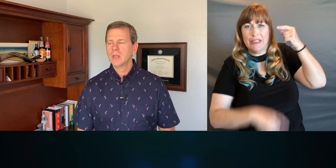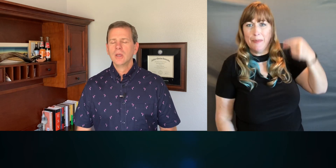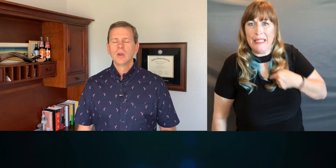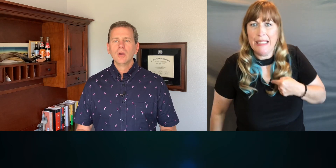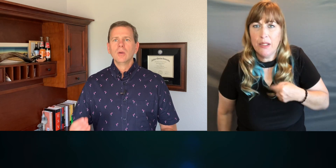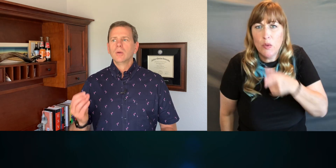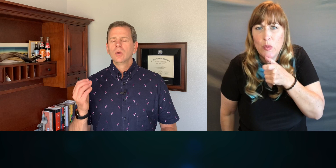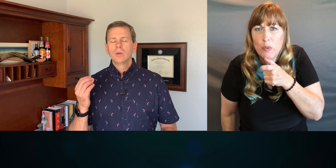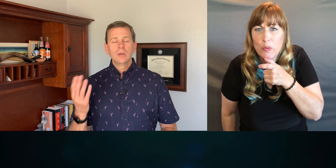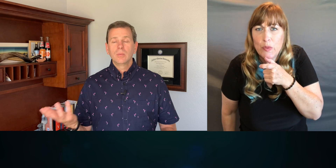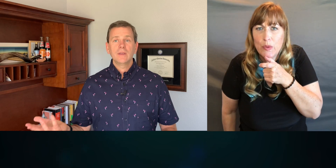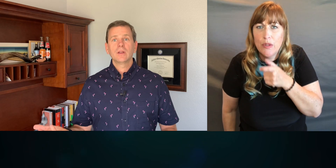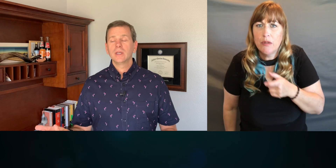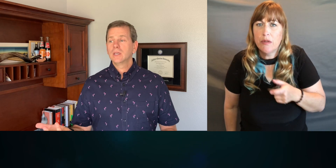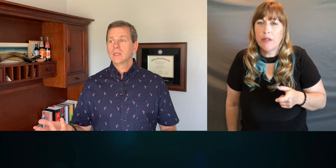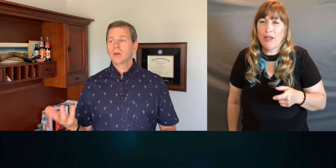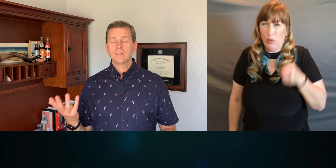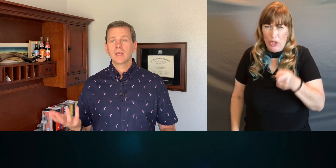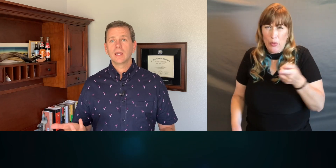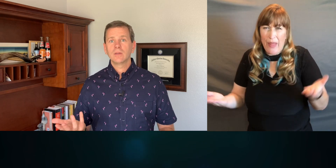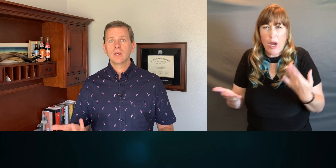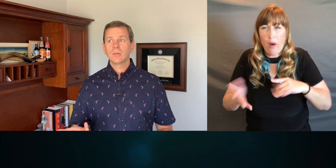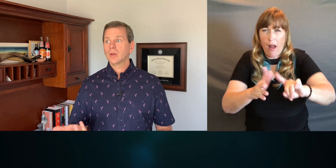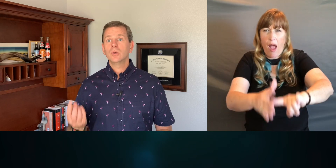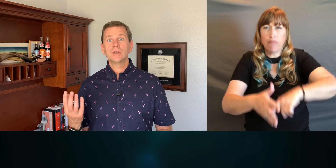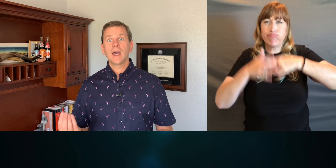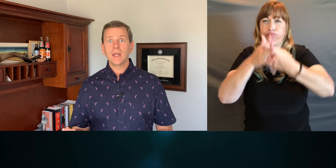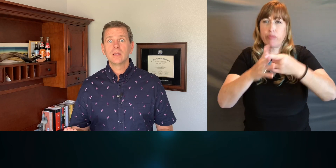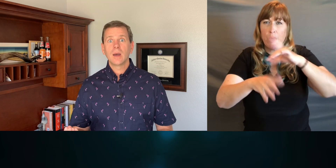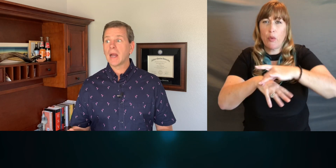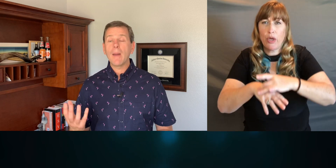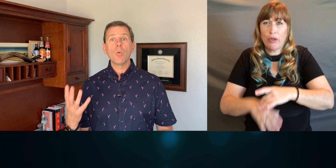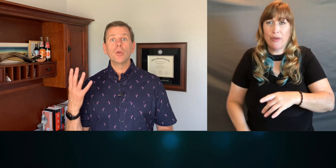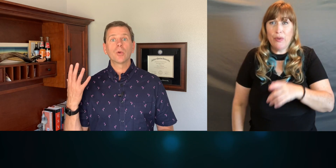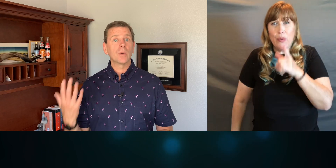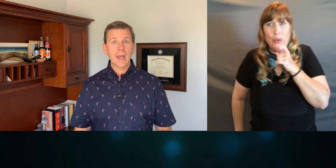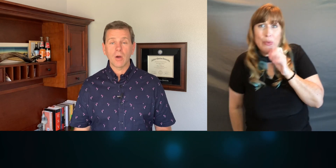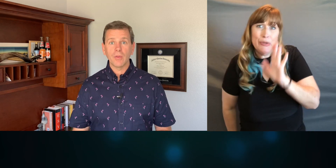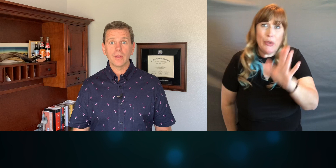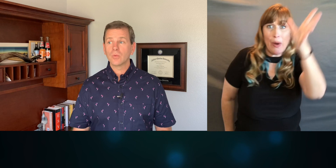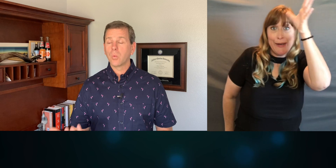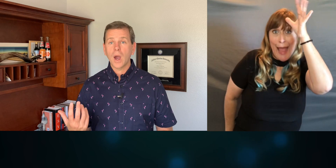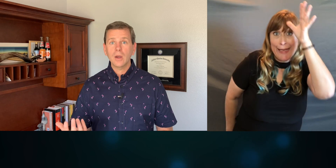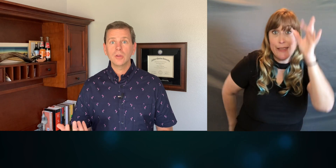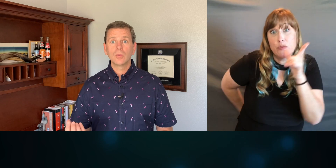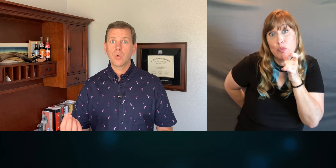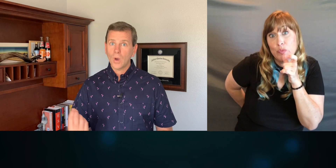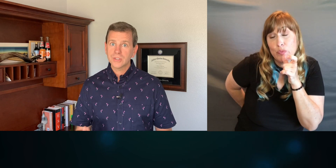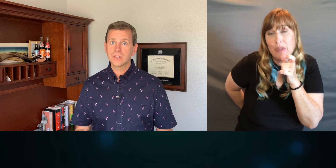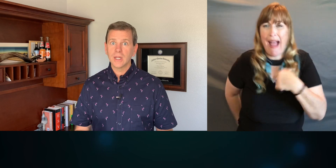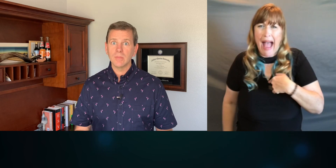I mean, basically, you know, he's saying to him, you know, who's your daddy? I mean, I'm the one who created all this. Why are